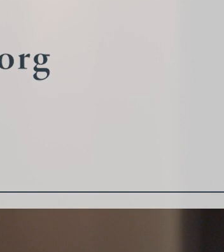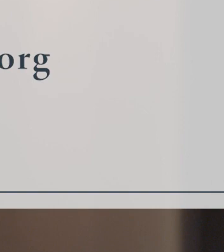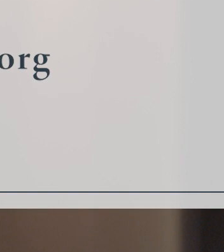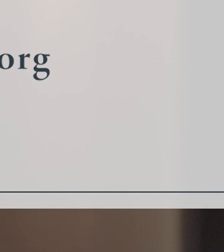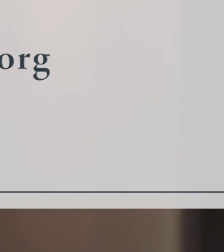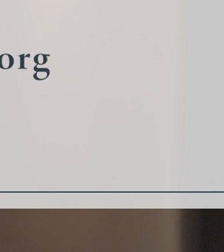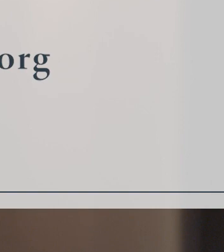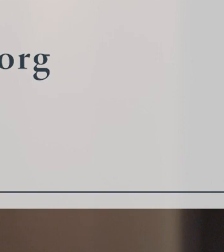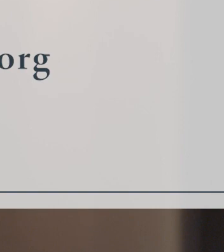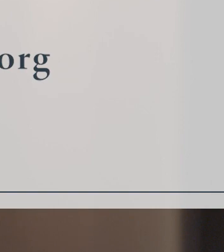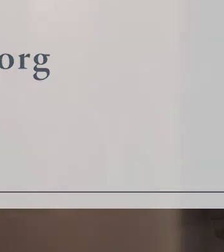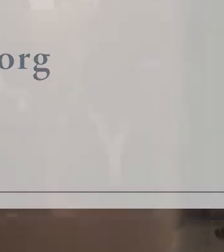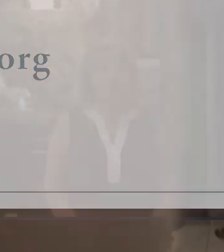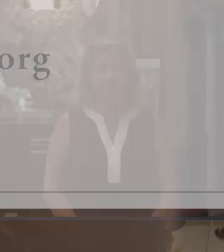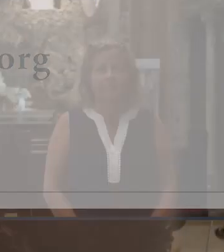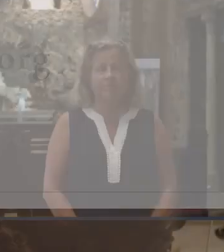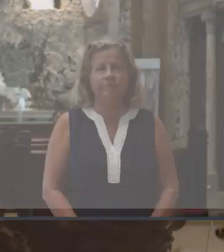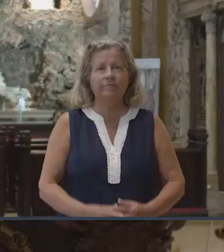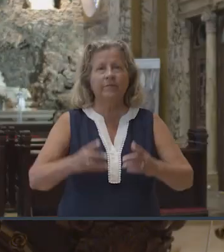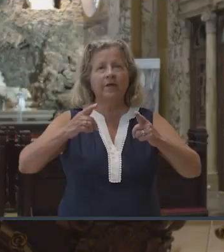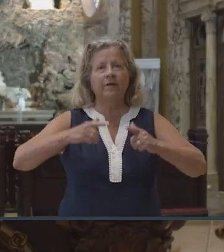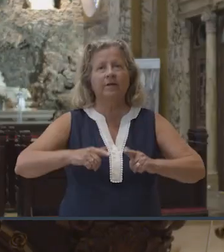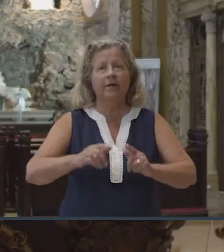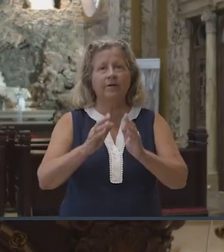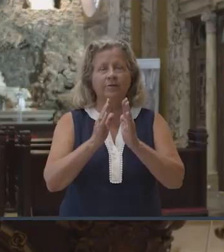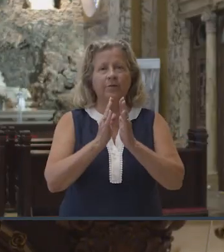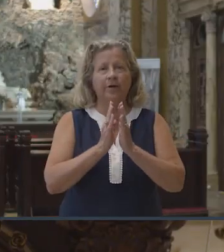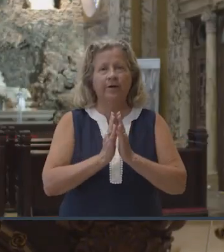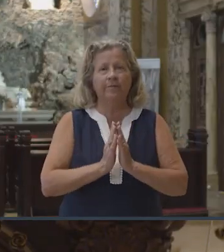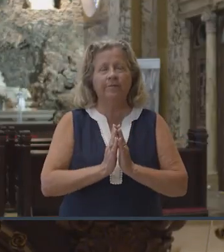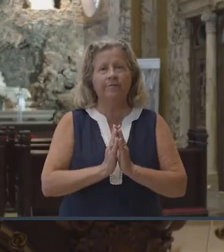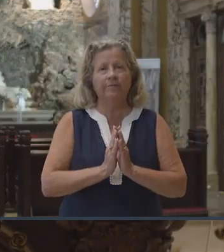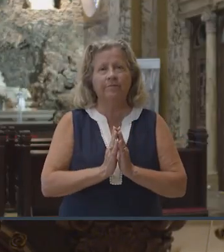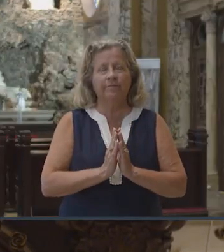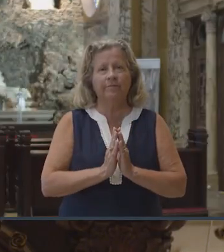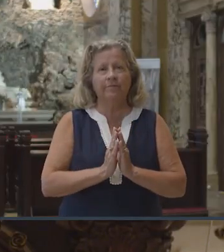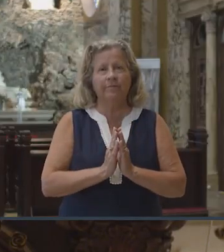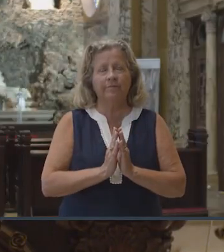Father. Amen. Let us pray.